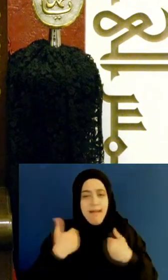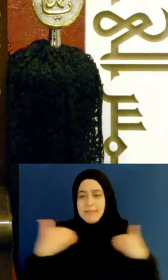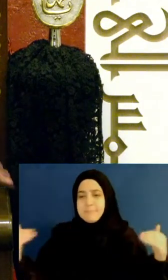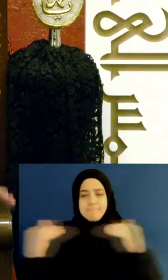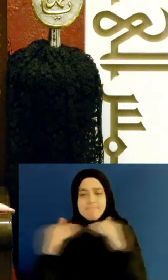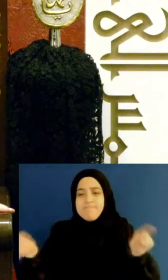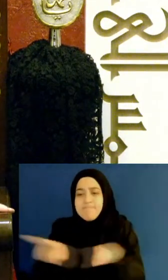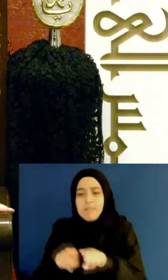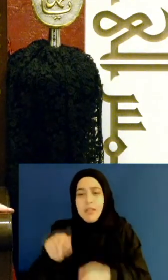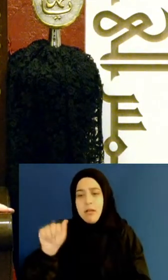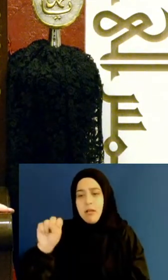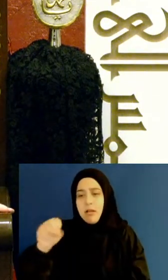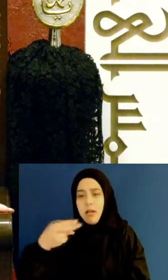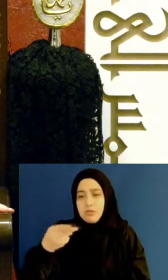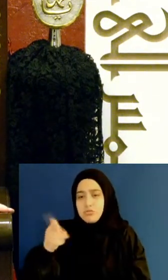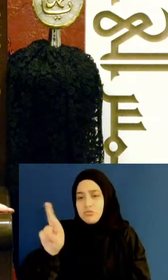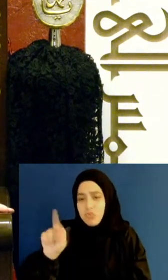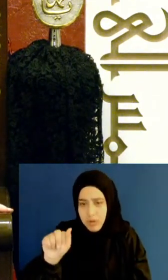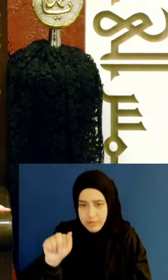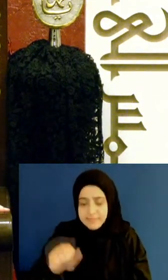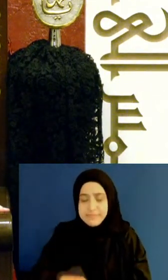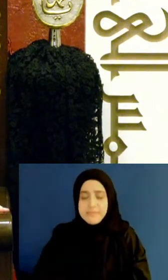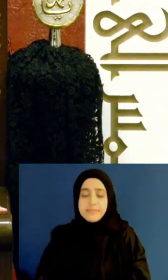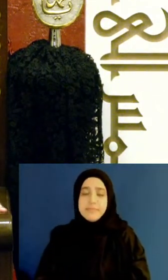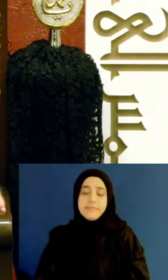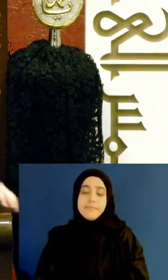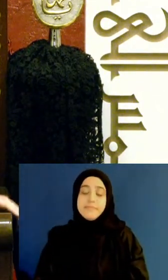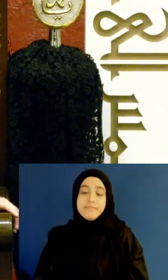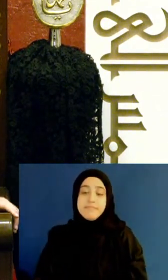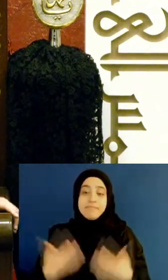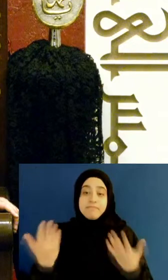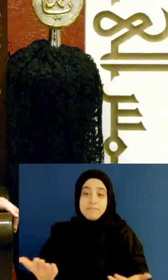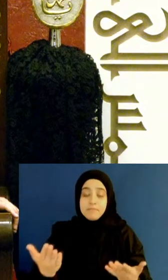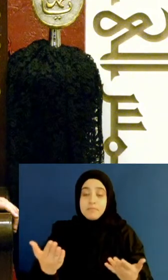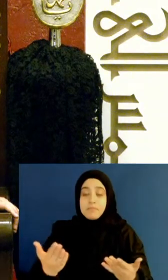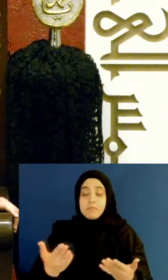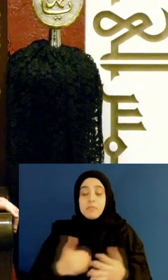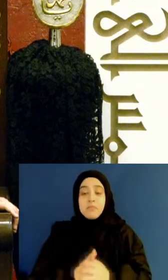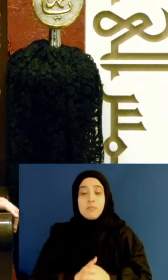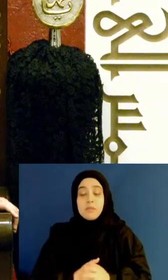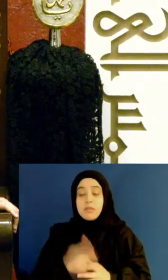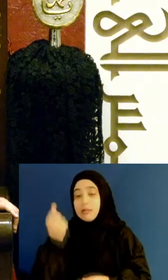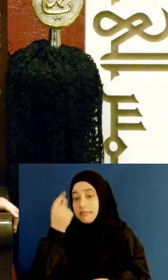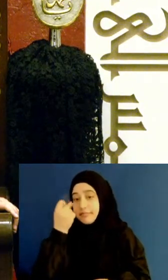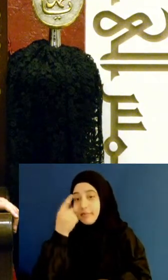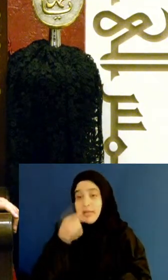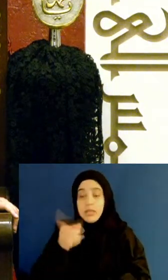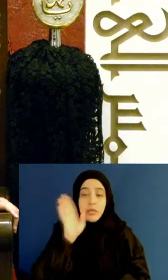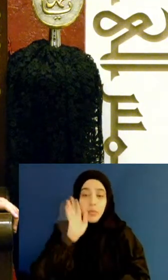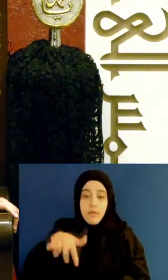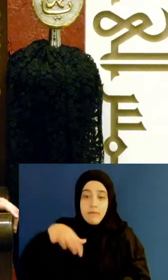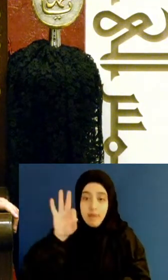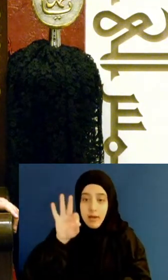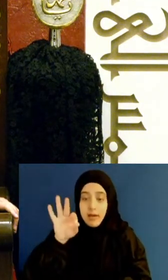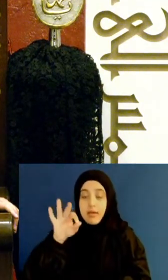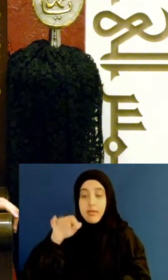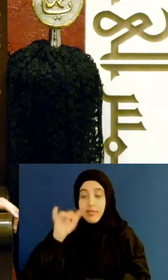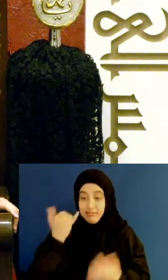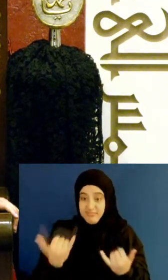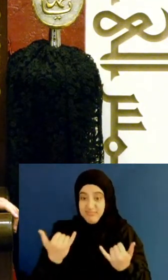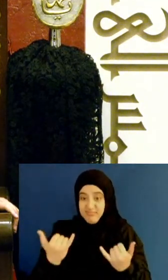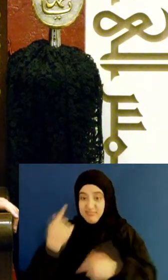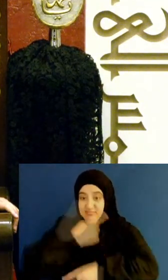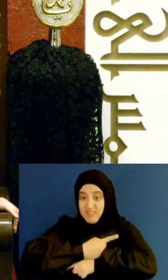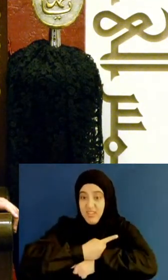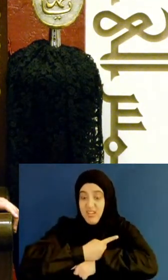seal over here. In any way, for you find that for the path of our lecture today, there